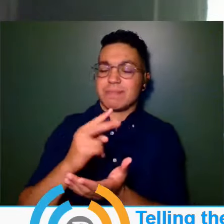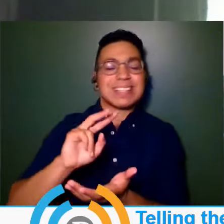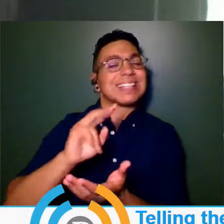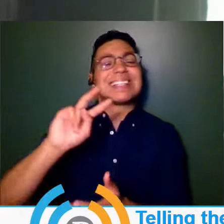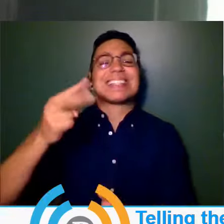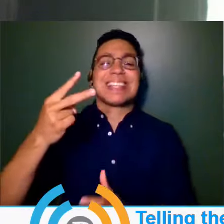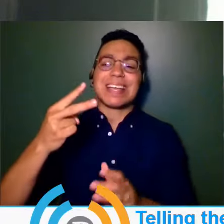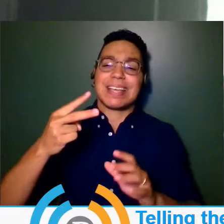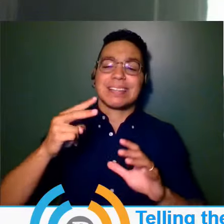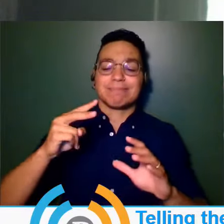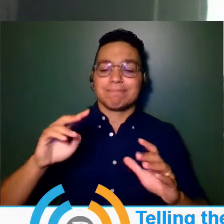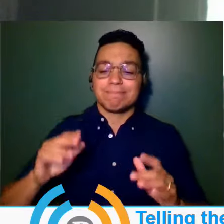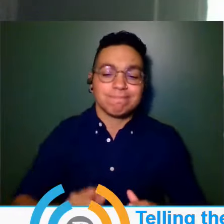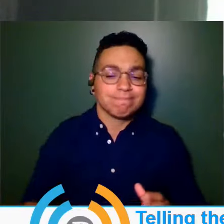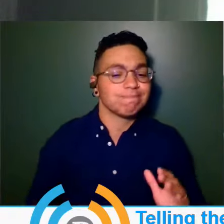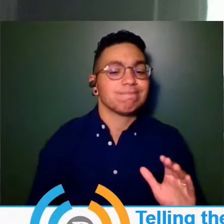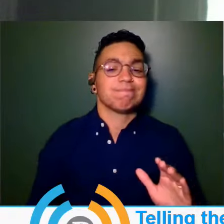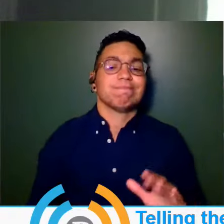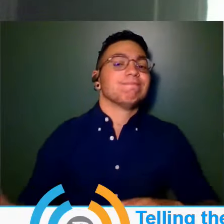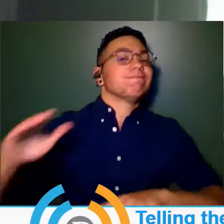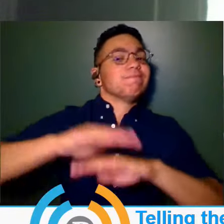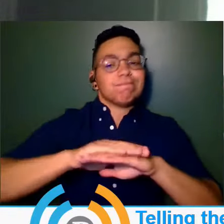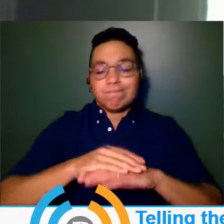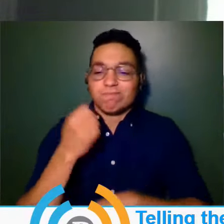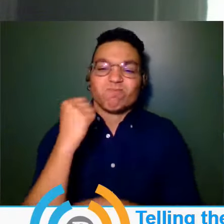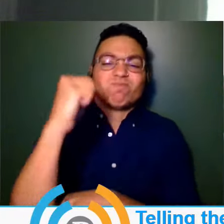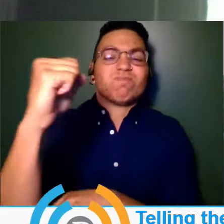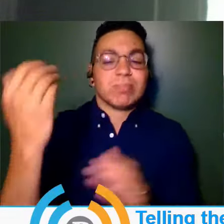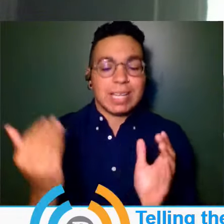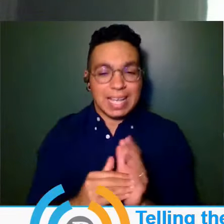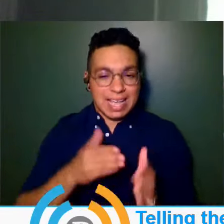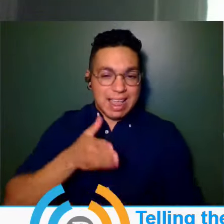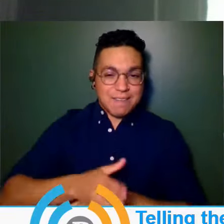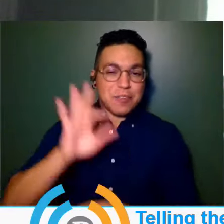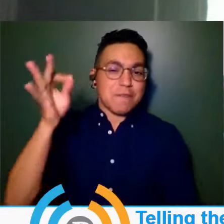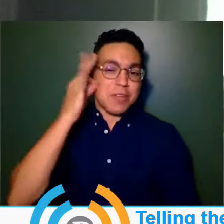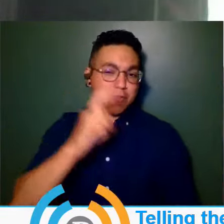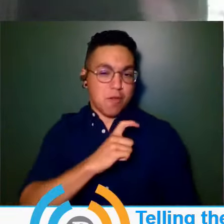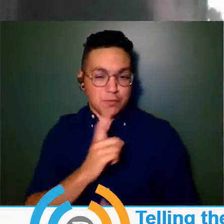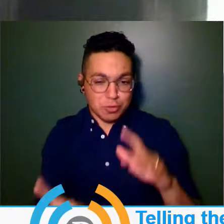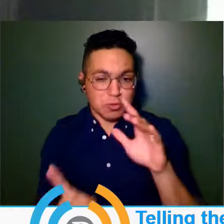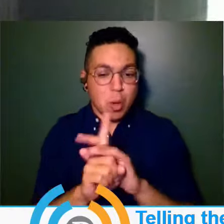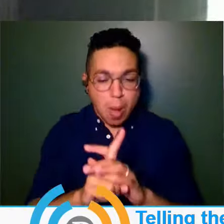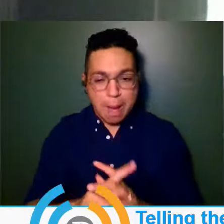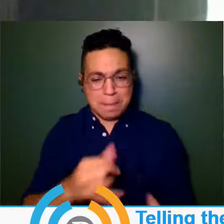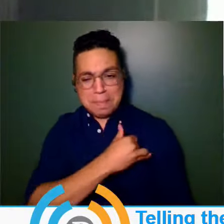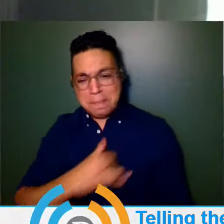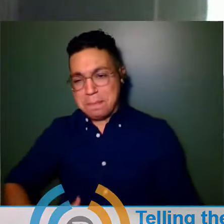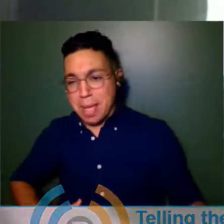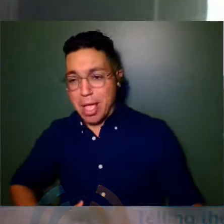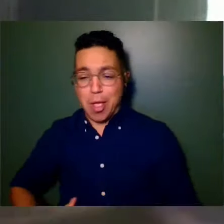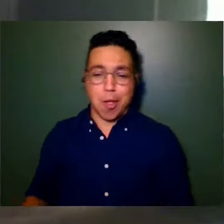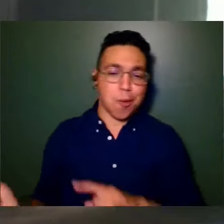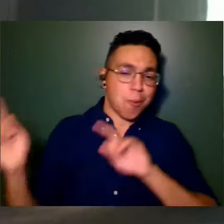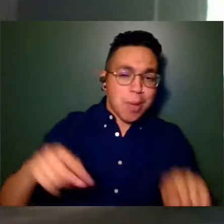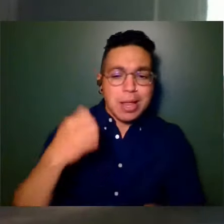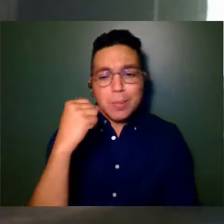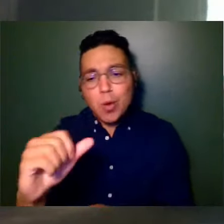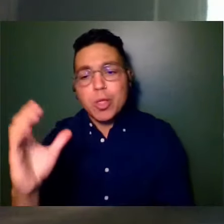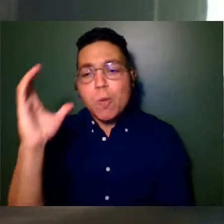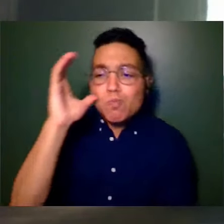feds arrived, and the mayor came into the protest for this sort of listening session. And, at that